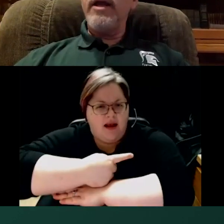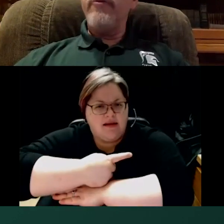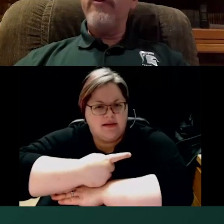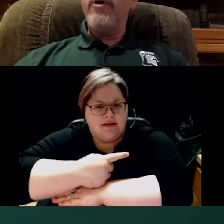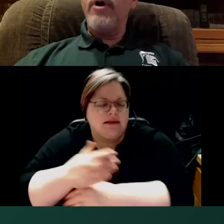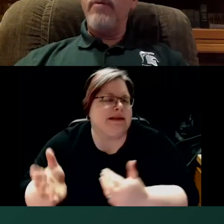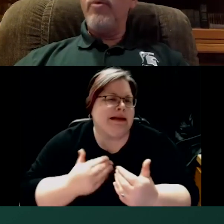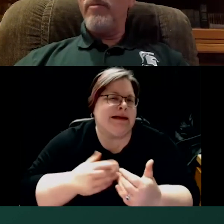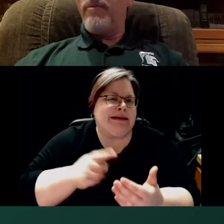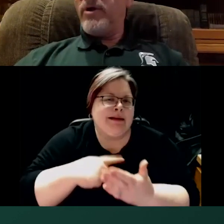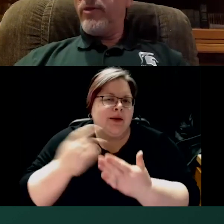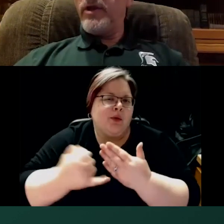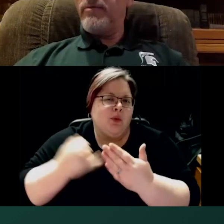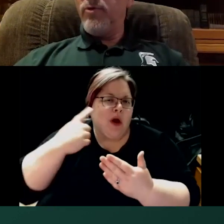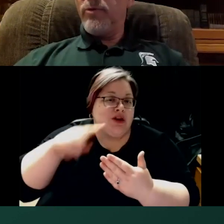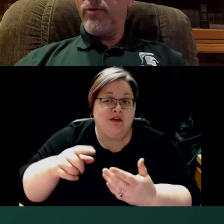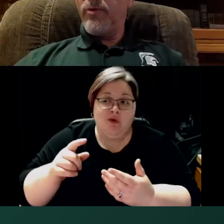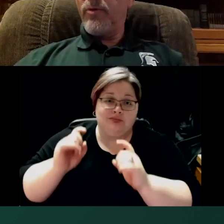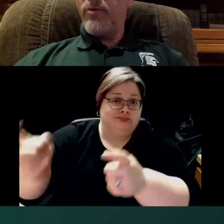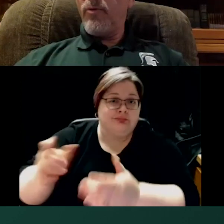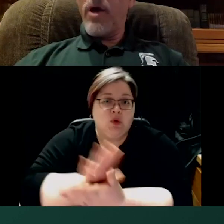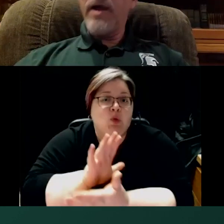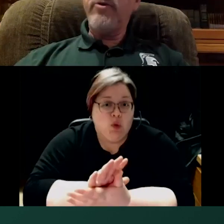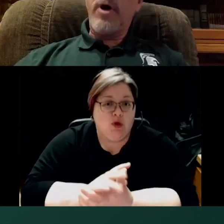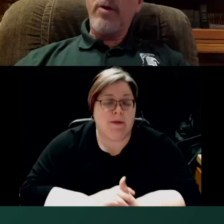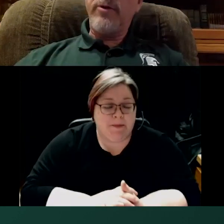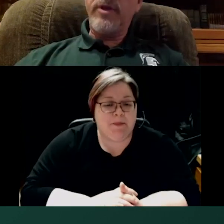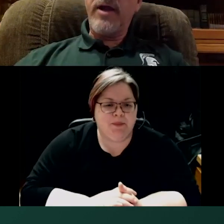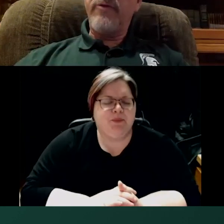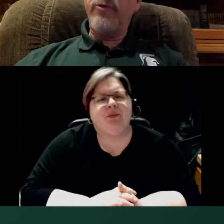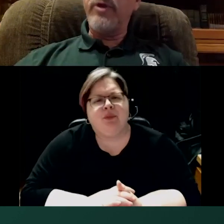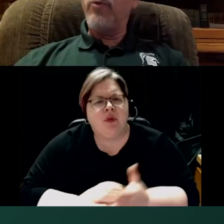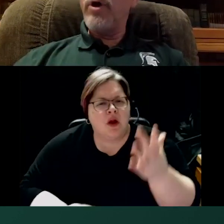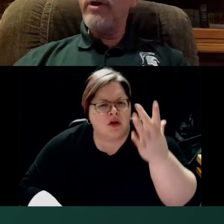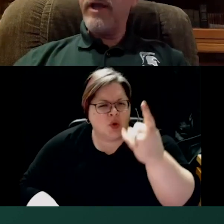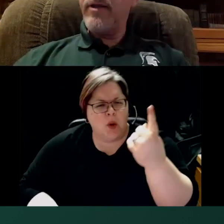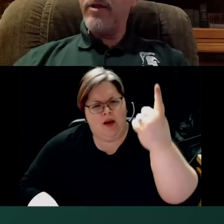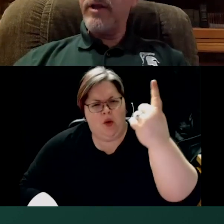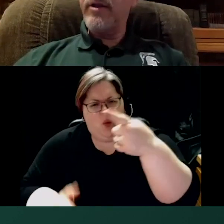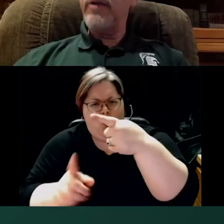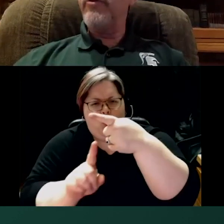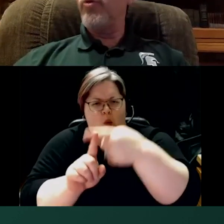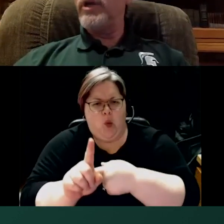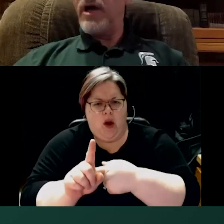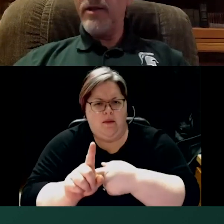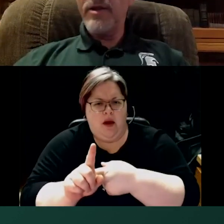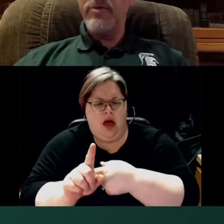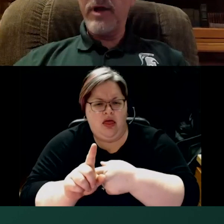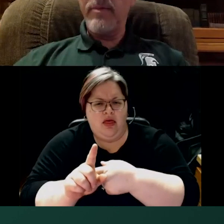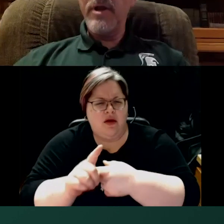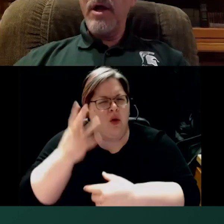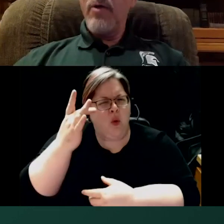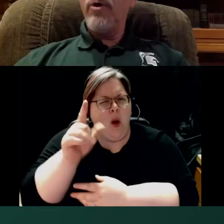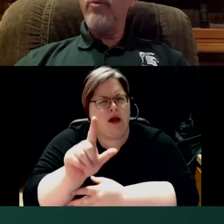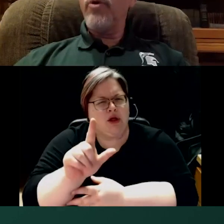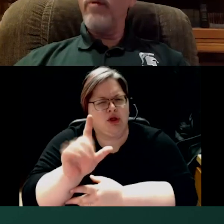So if a month is a month, why do our months have 31 days instead of 29